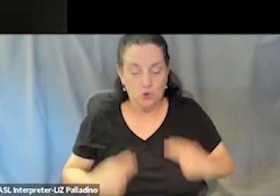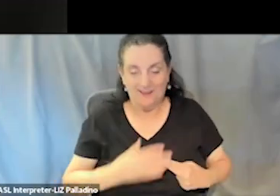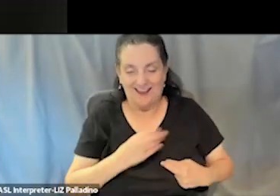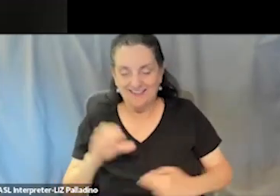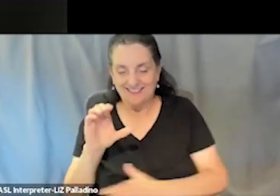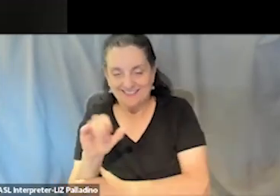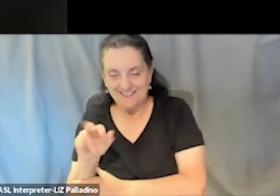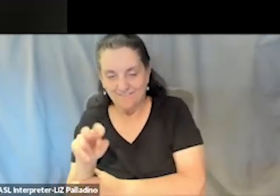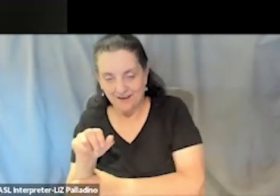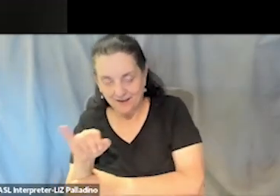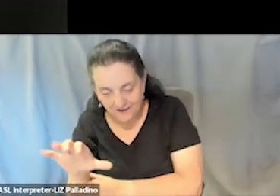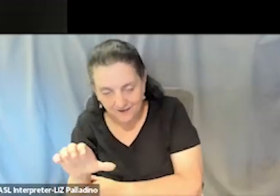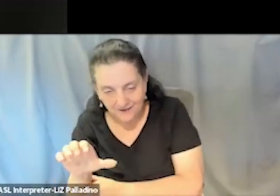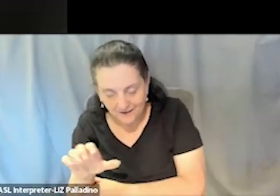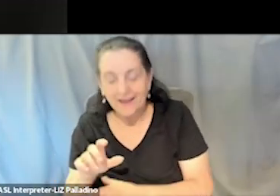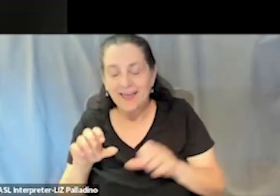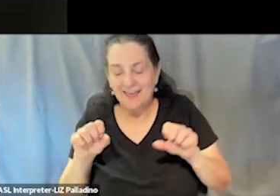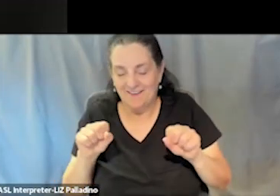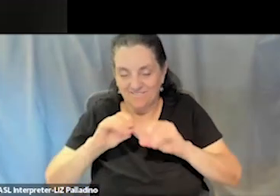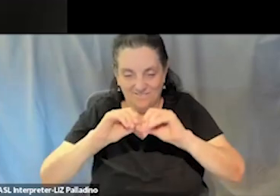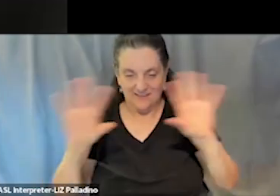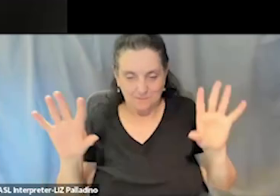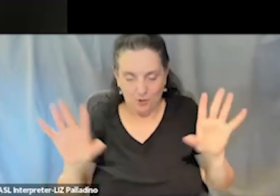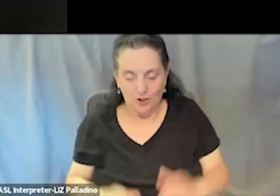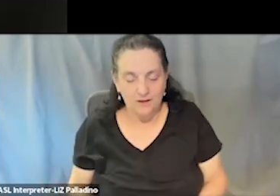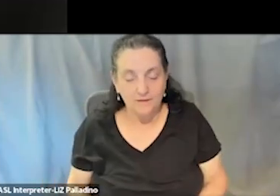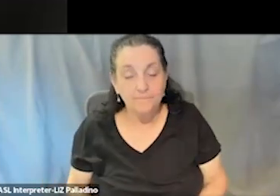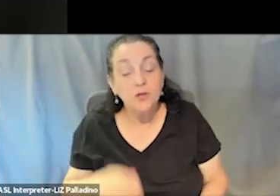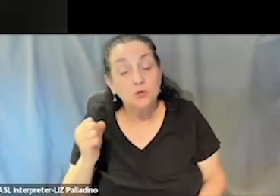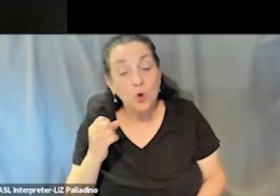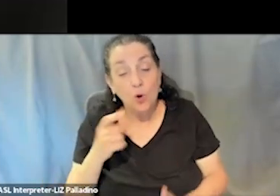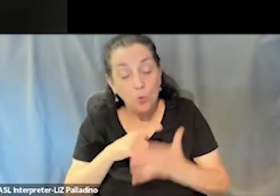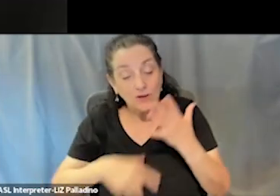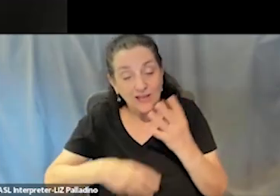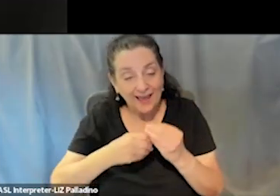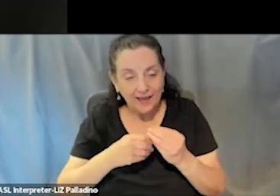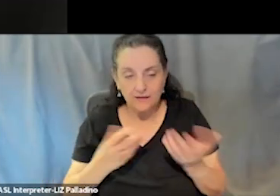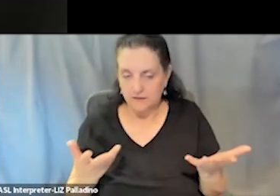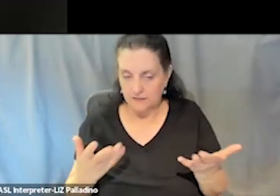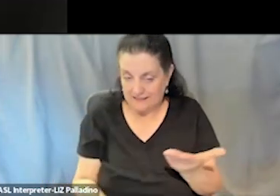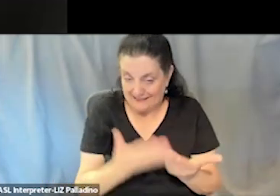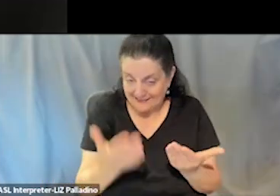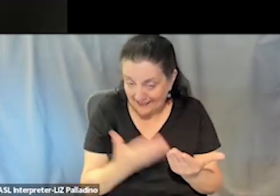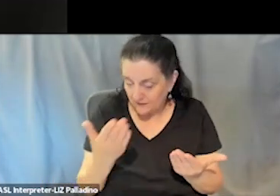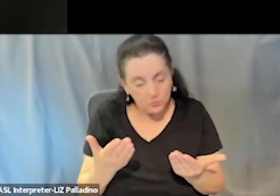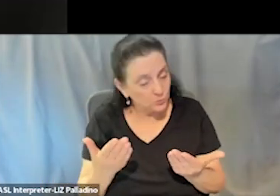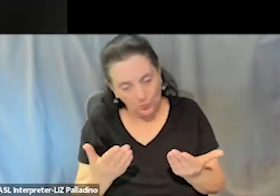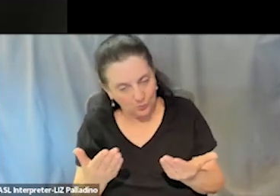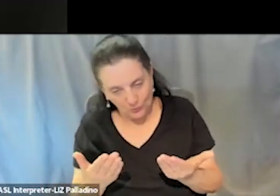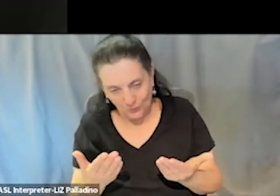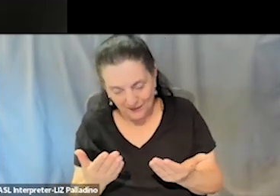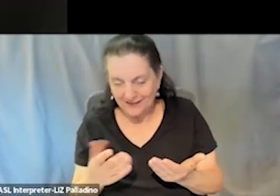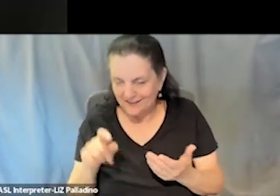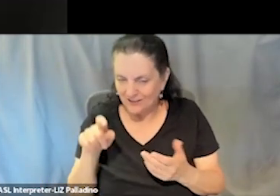ideas tangible and visible. Now, simple, I also just want to add, does not mean easy. There is definitely